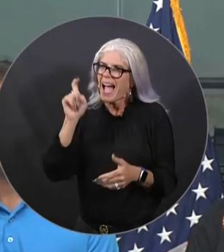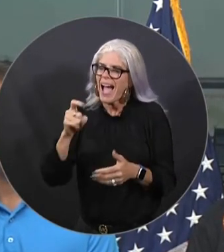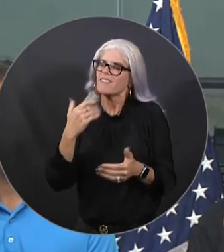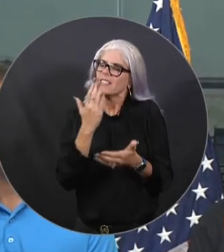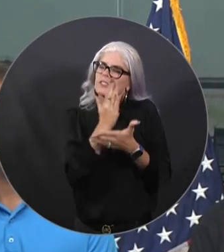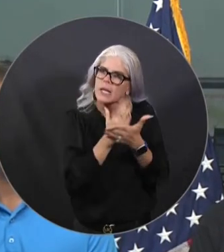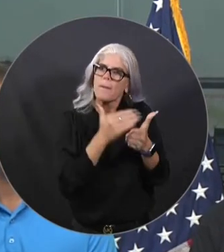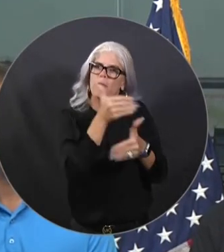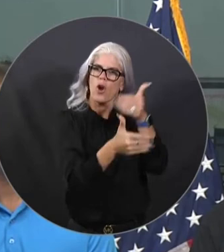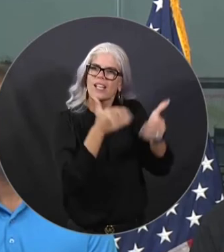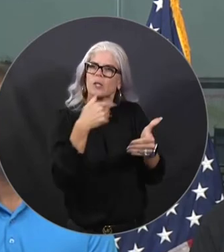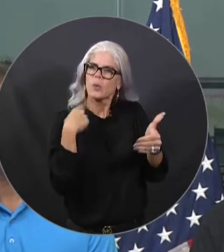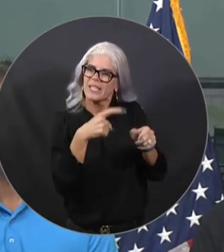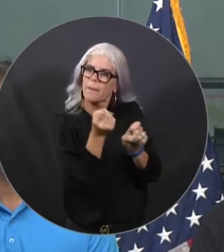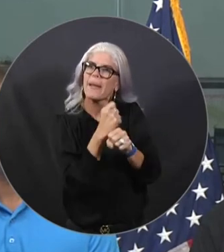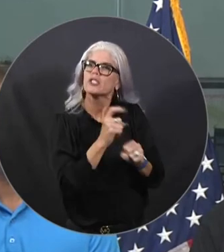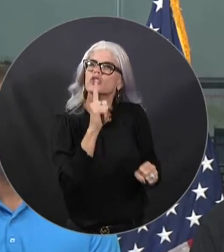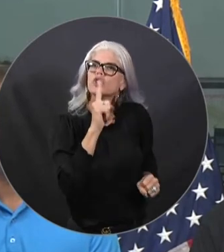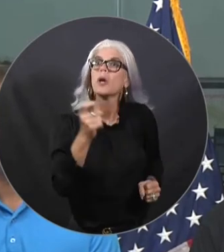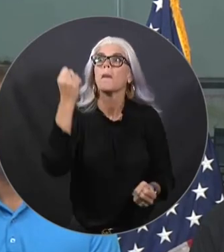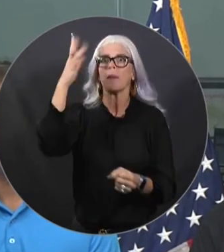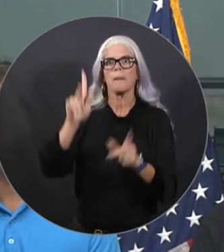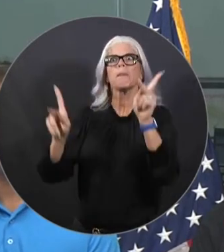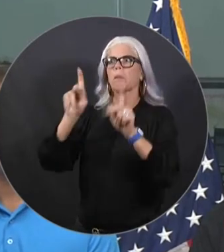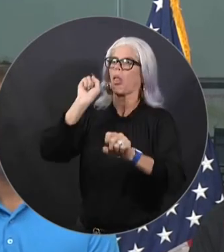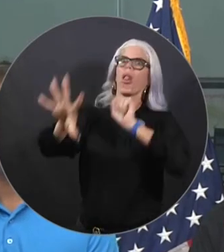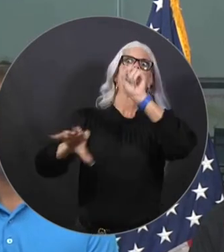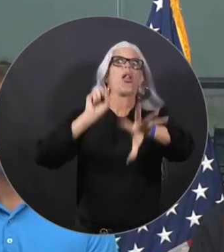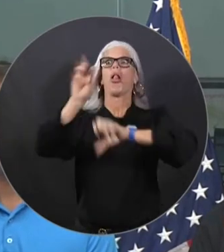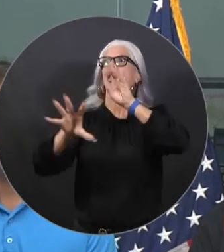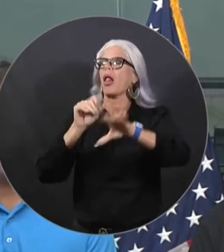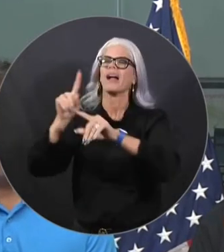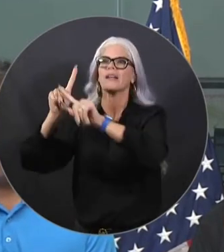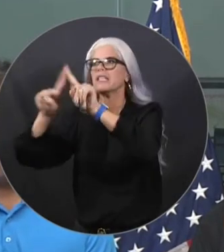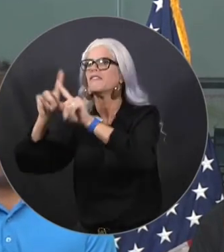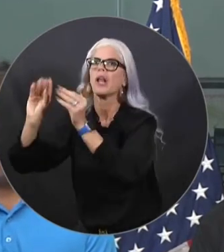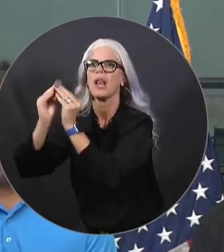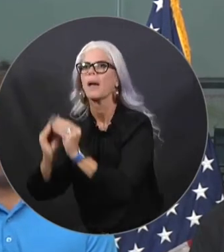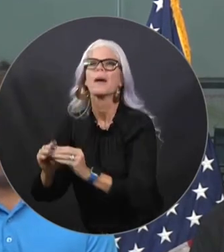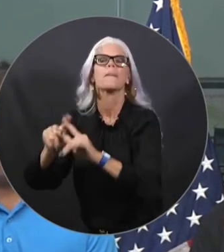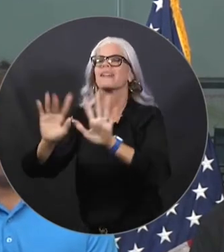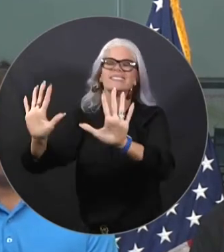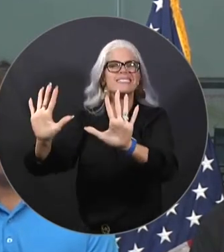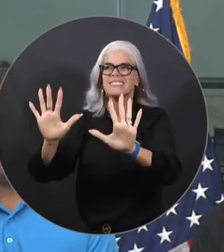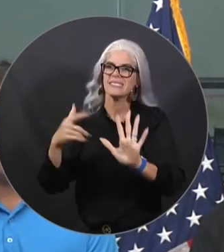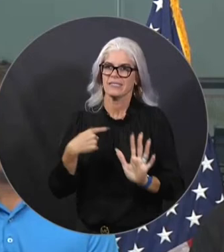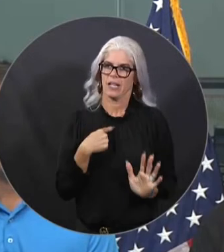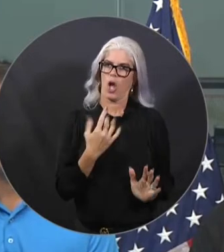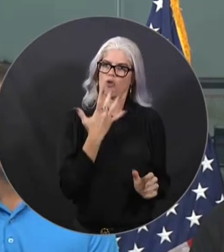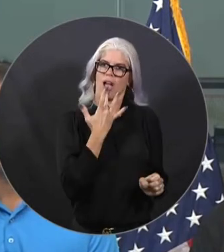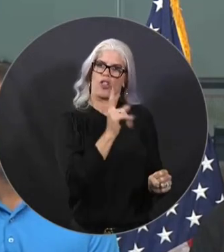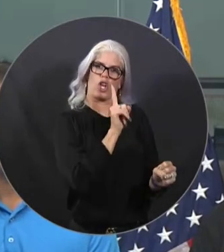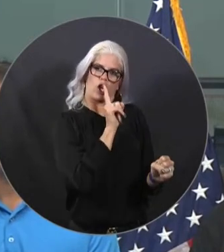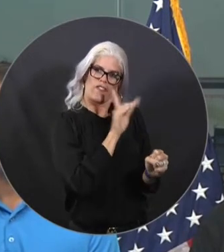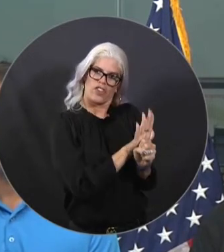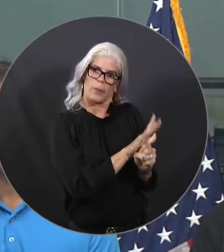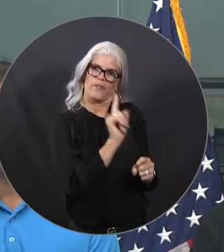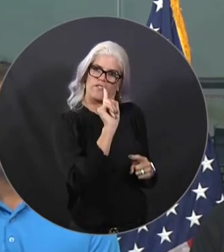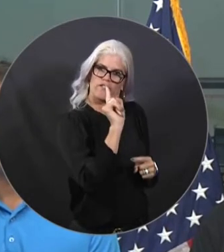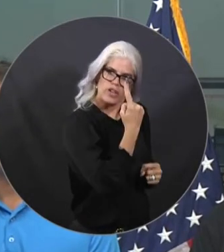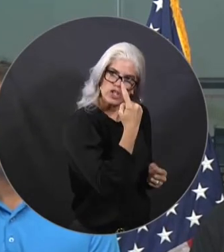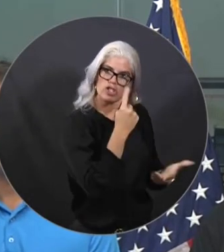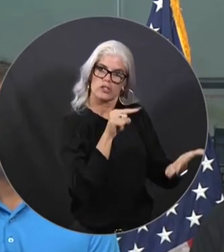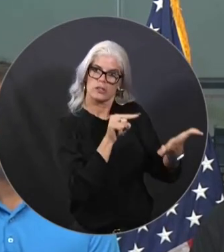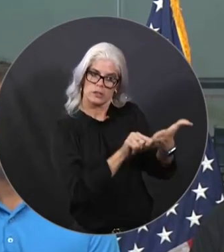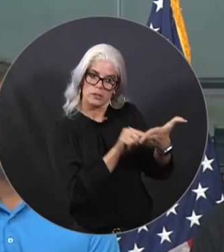people, I know that people have said certain things. In terms of confirmed, that will be made apparent over the coming